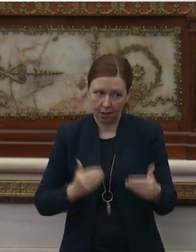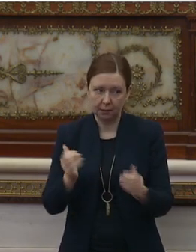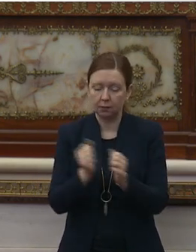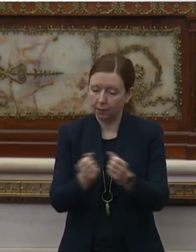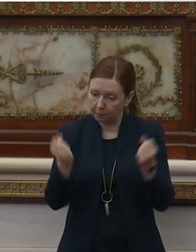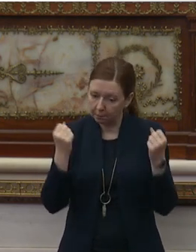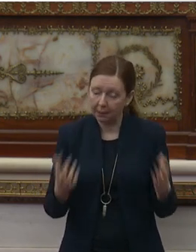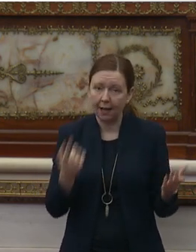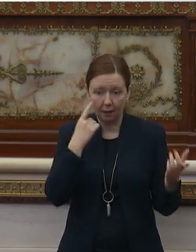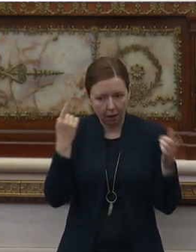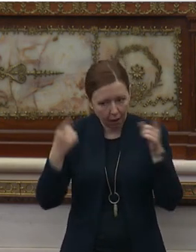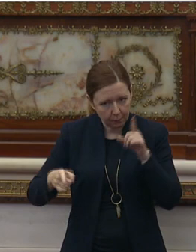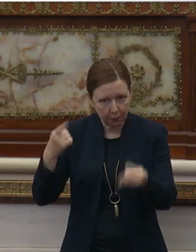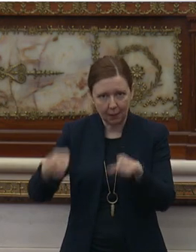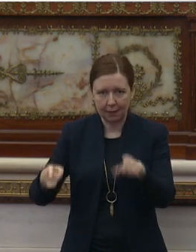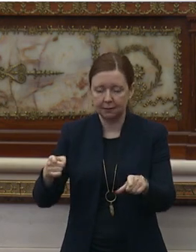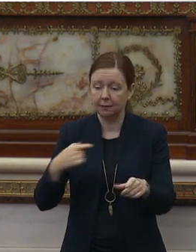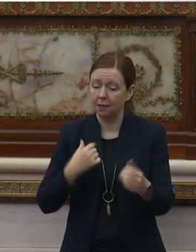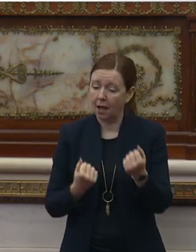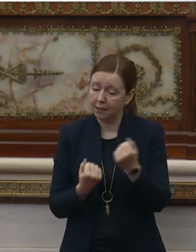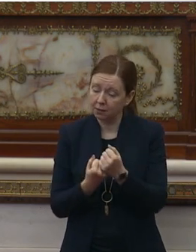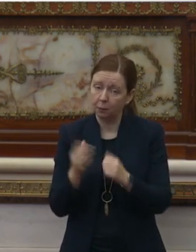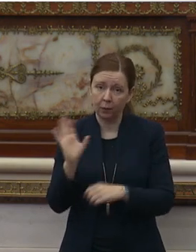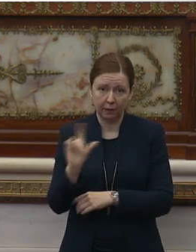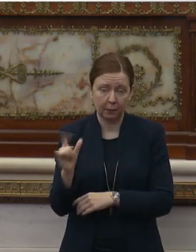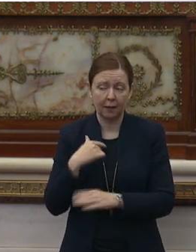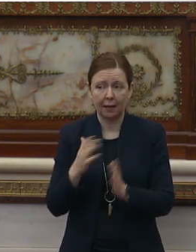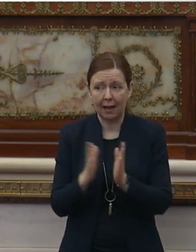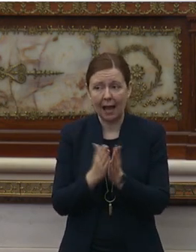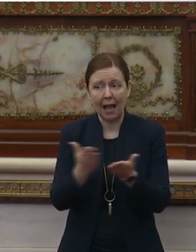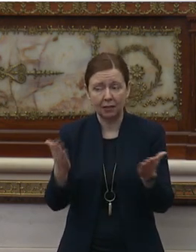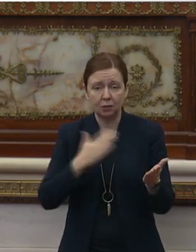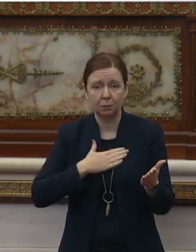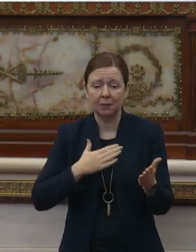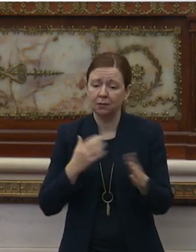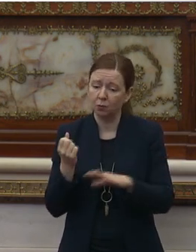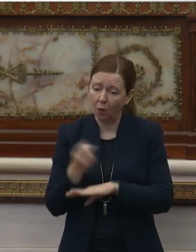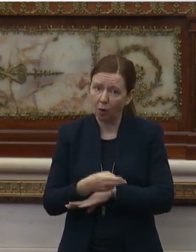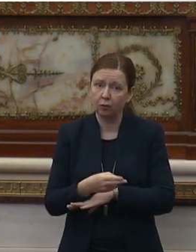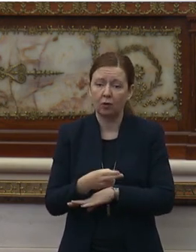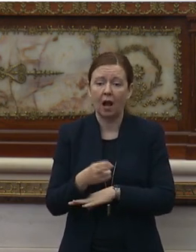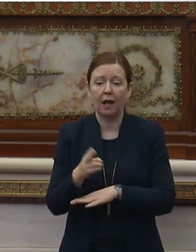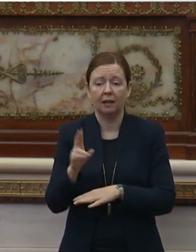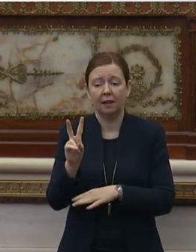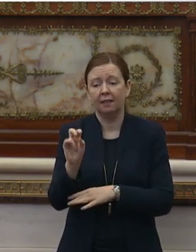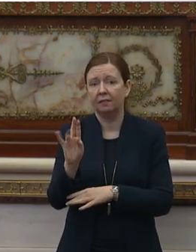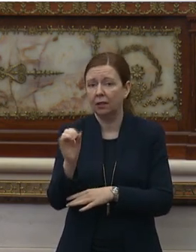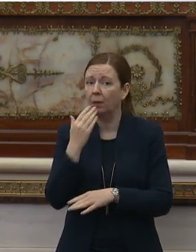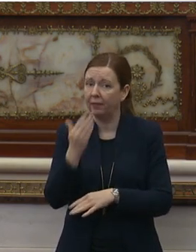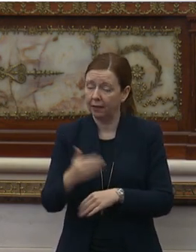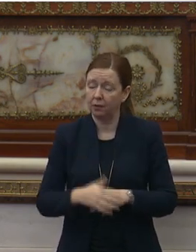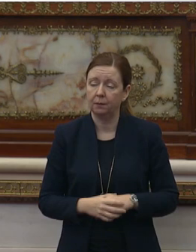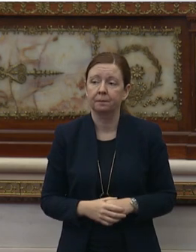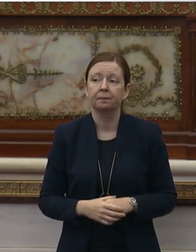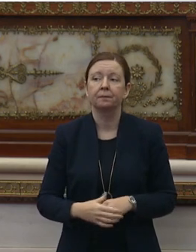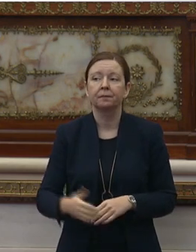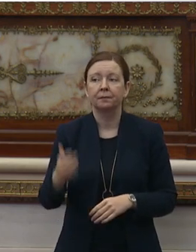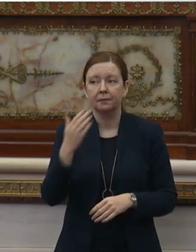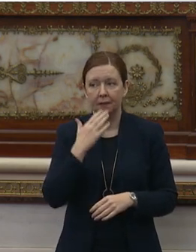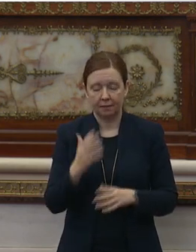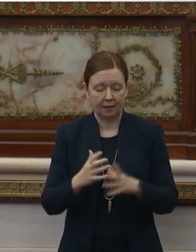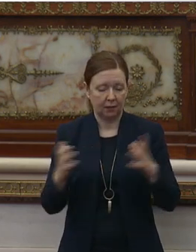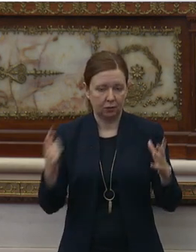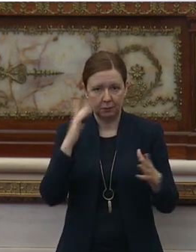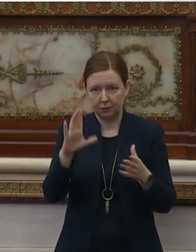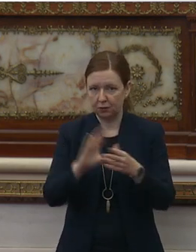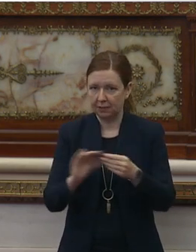many compromises. I support this bill, and I ask you please to override this veto. Thank you. Thank you. Thank you so much